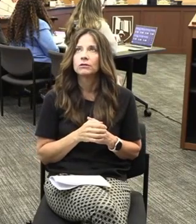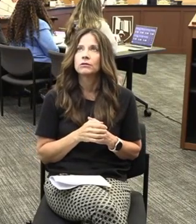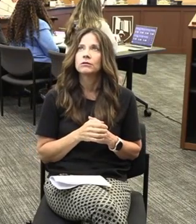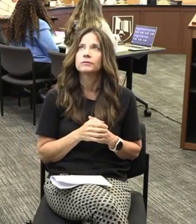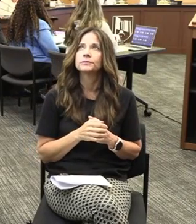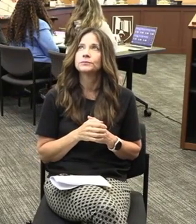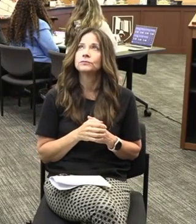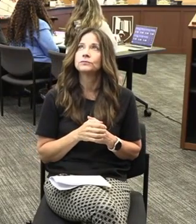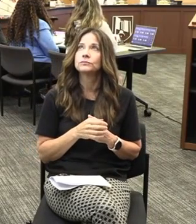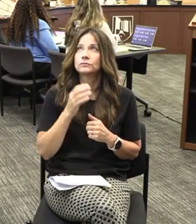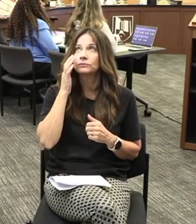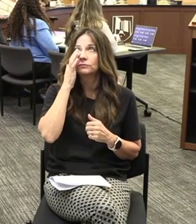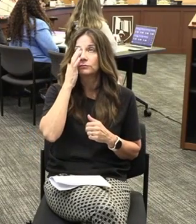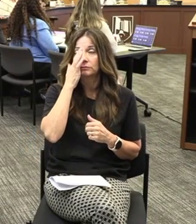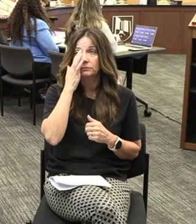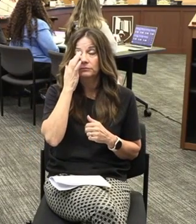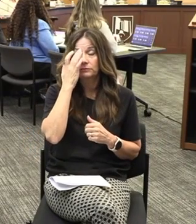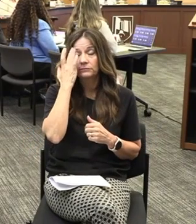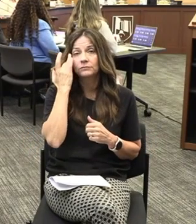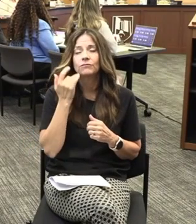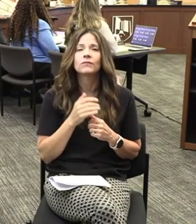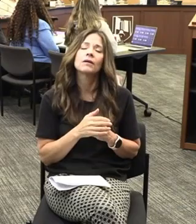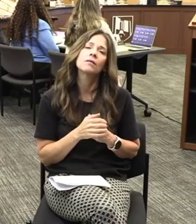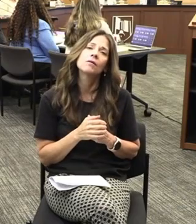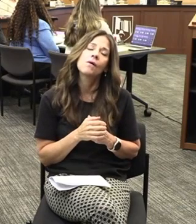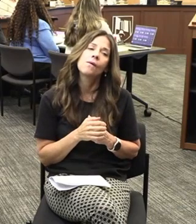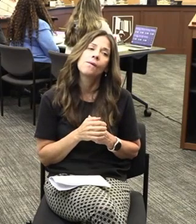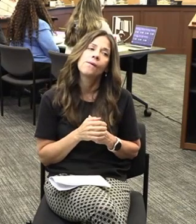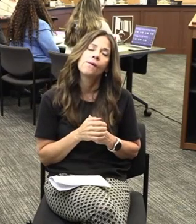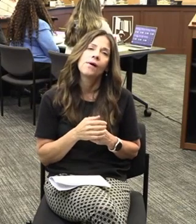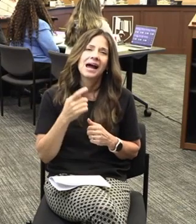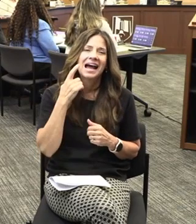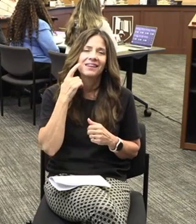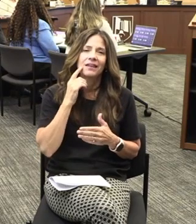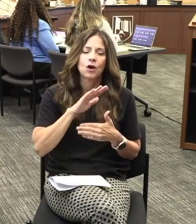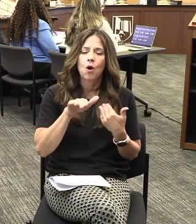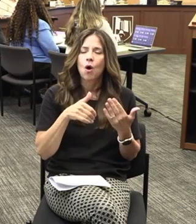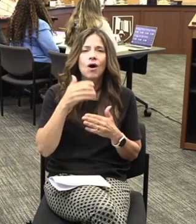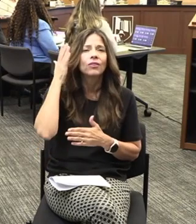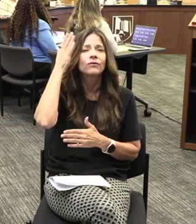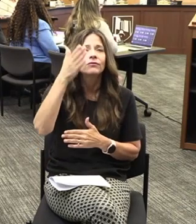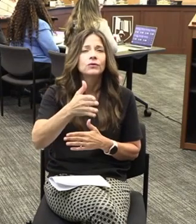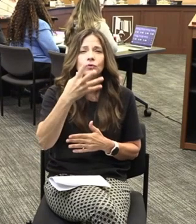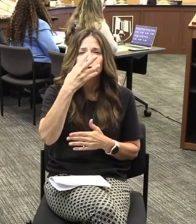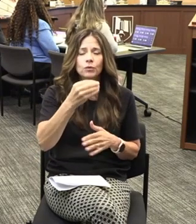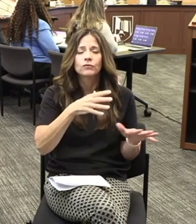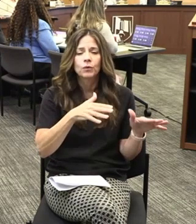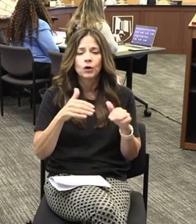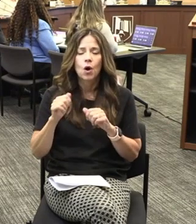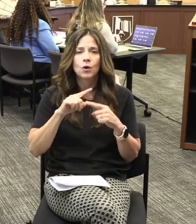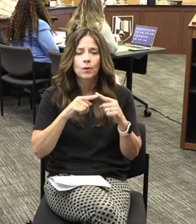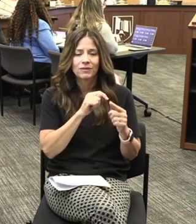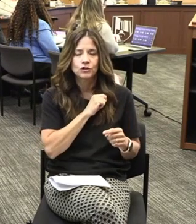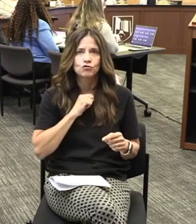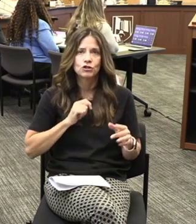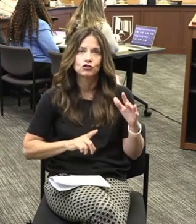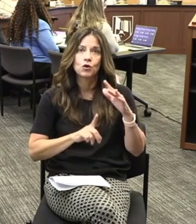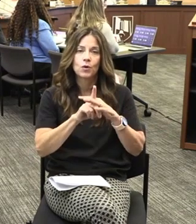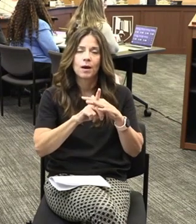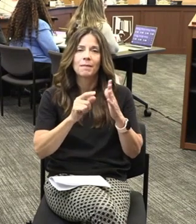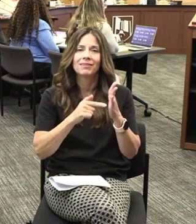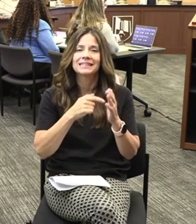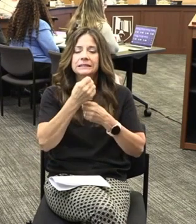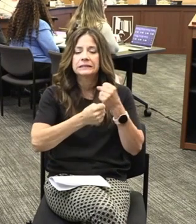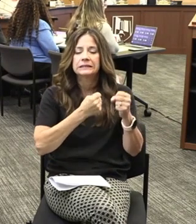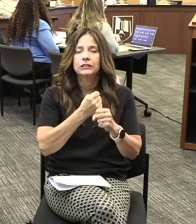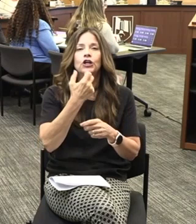This is, Chairman, if I think all the Future Wolves were gone by the time the trustees showed up, but this is year 3